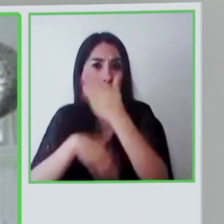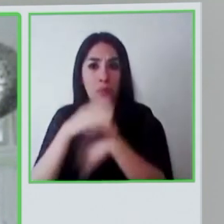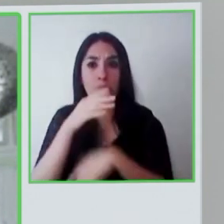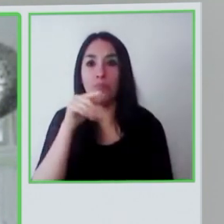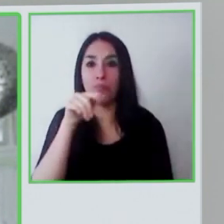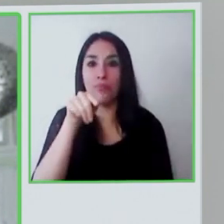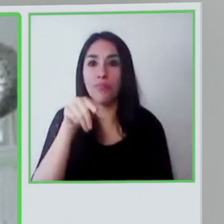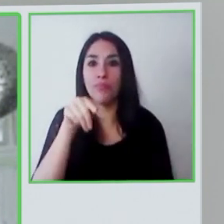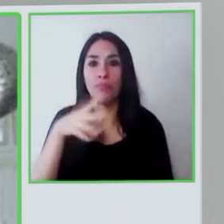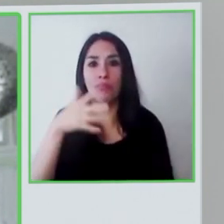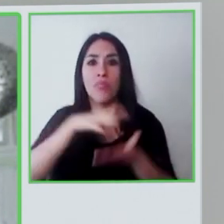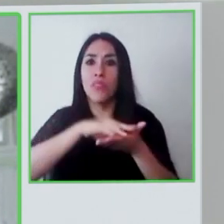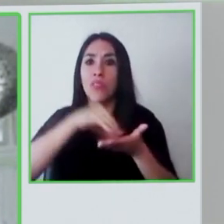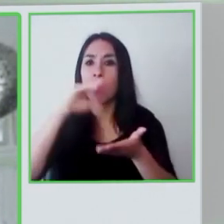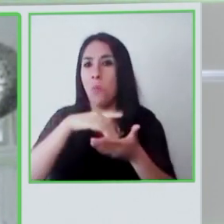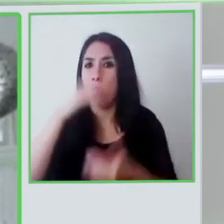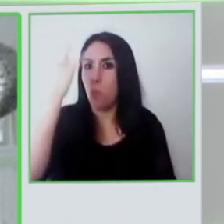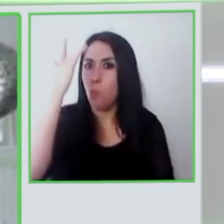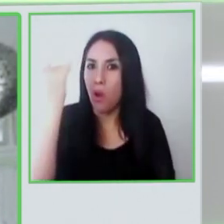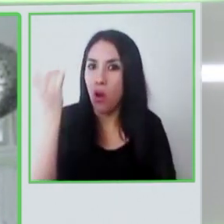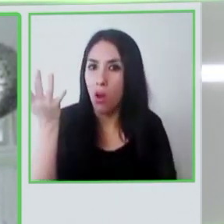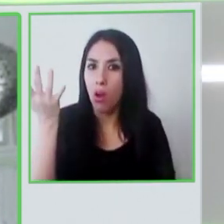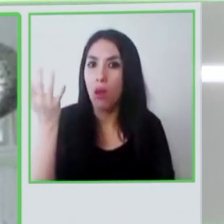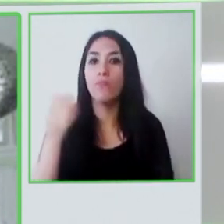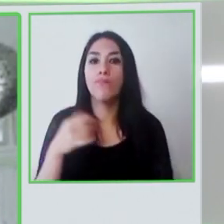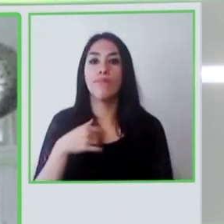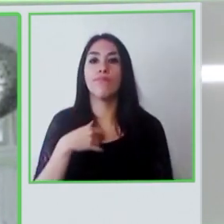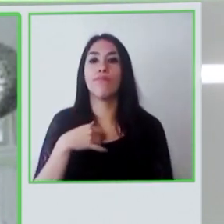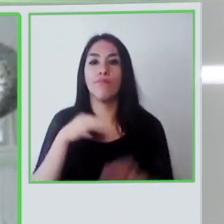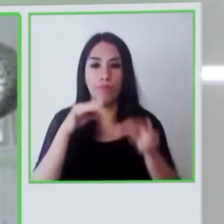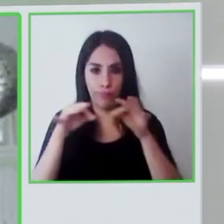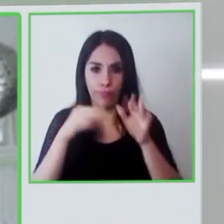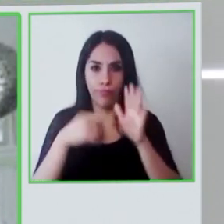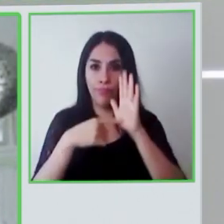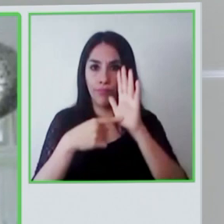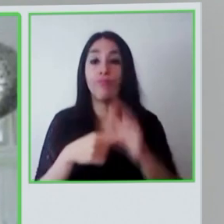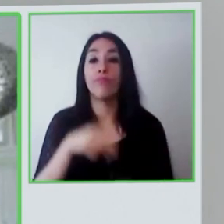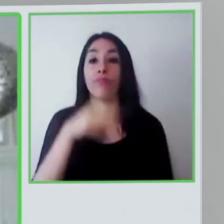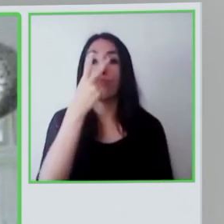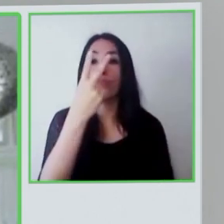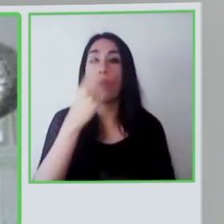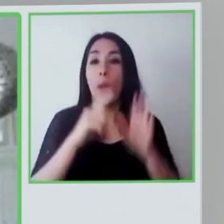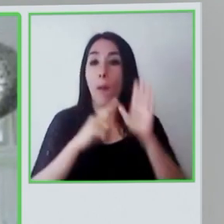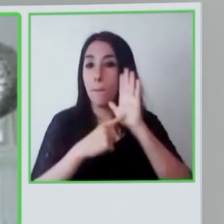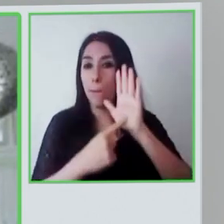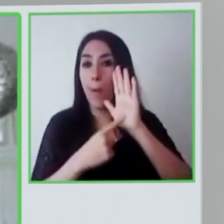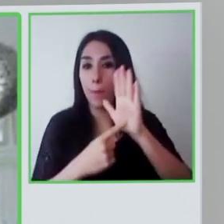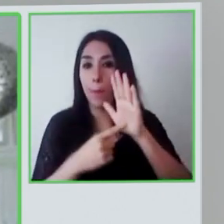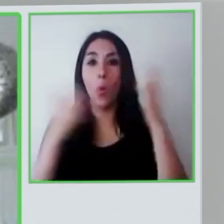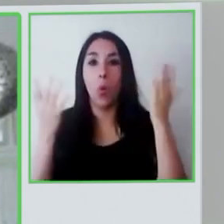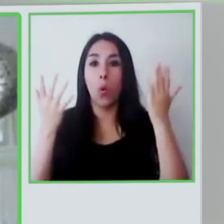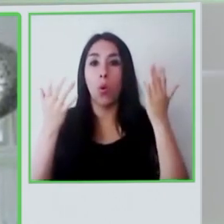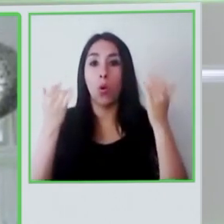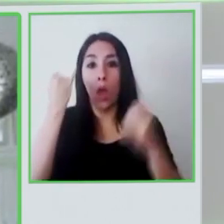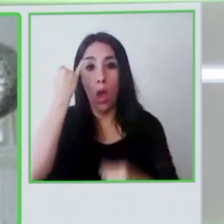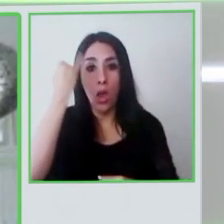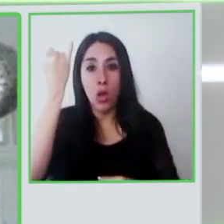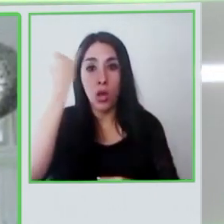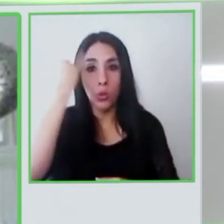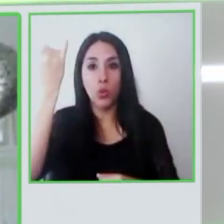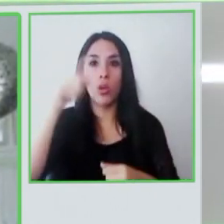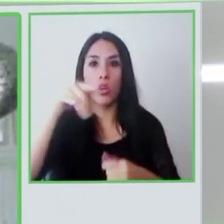values of the groups. I want to give two examples of the practical changes that come from the creation of the